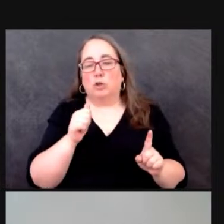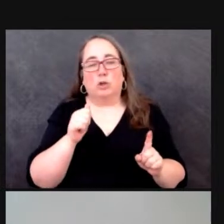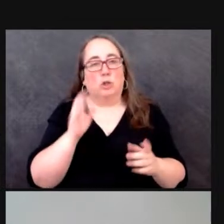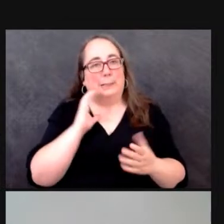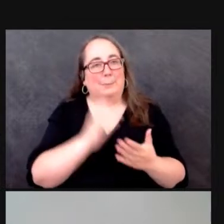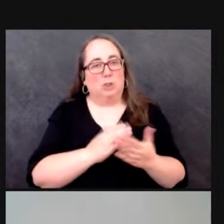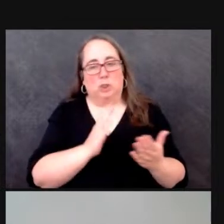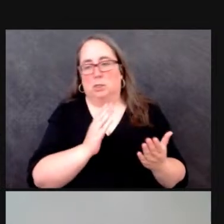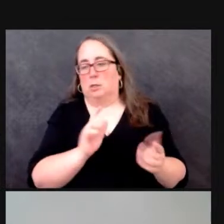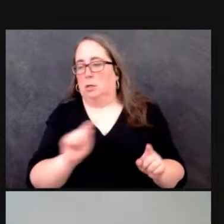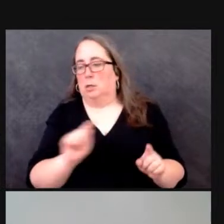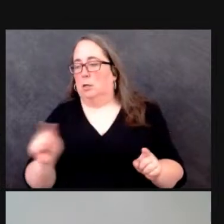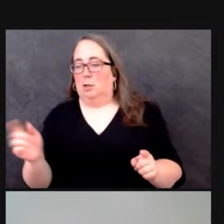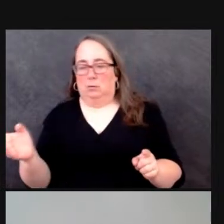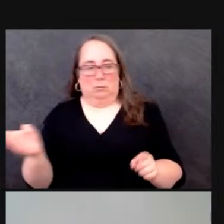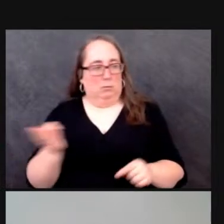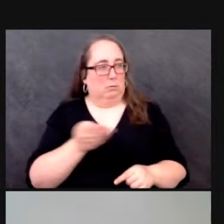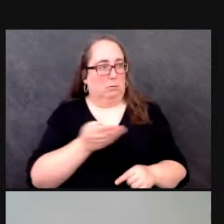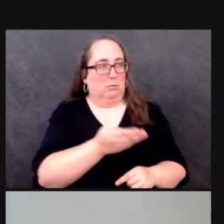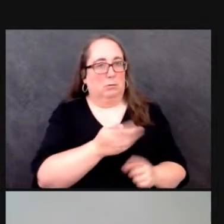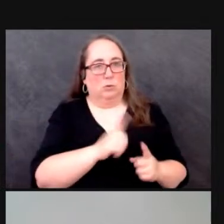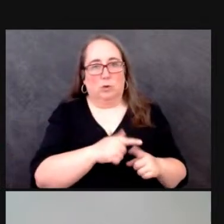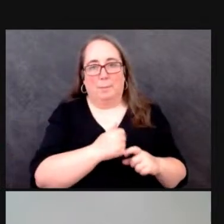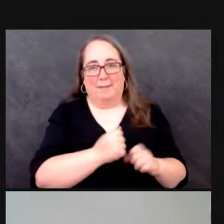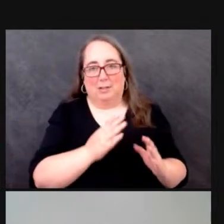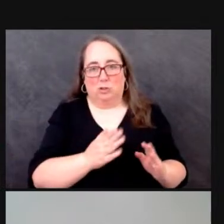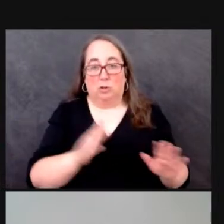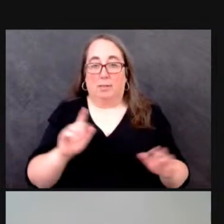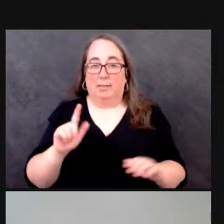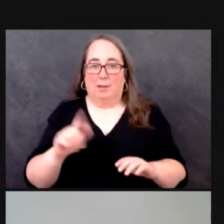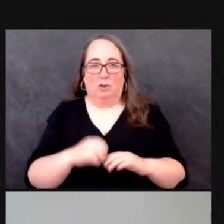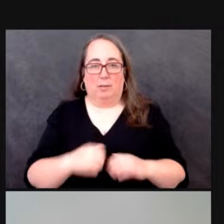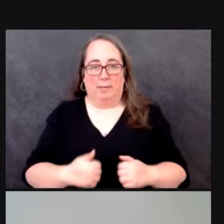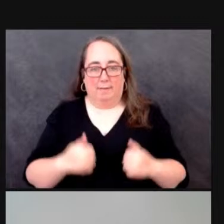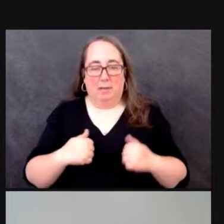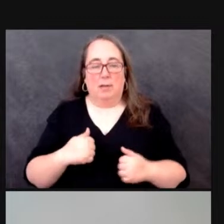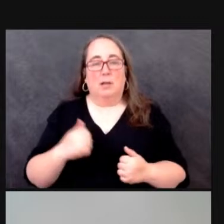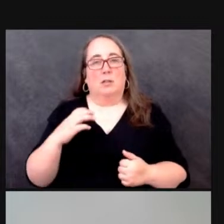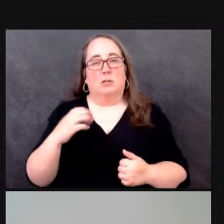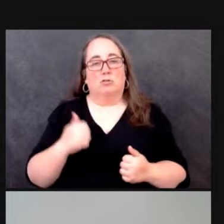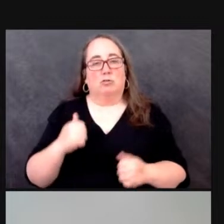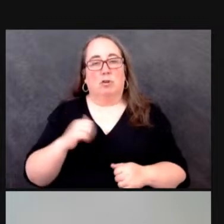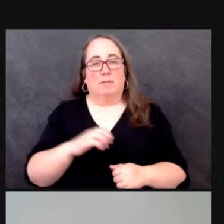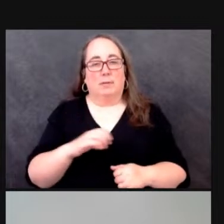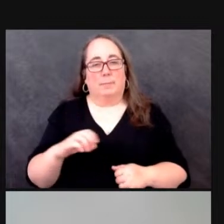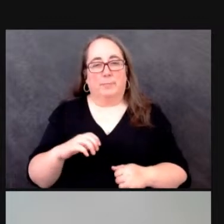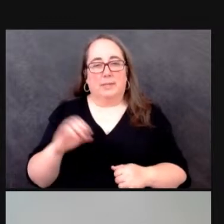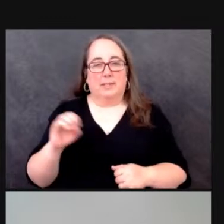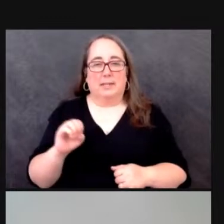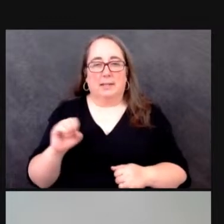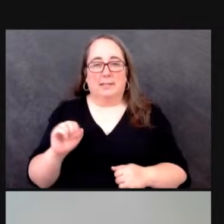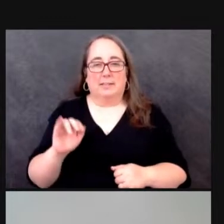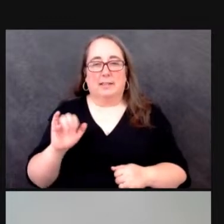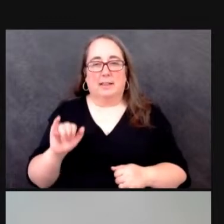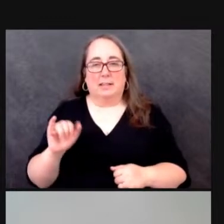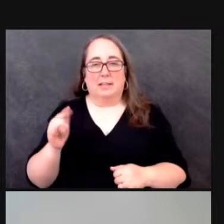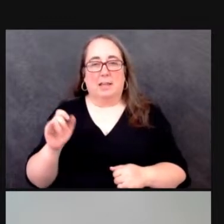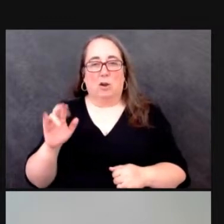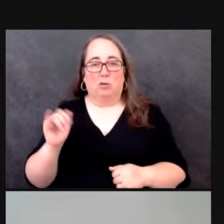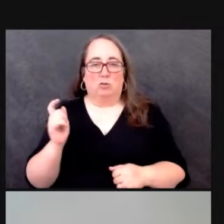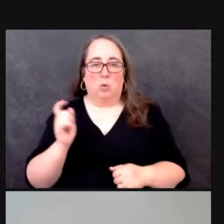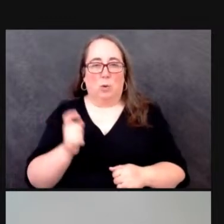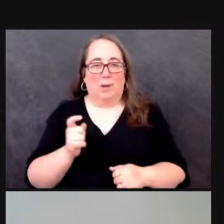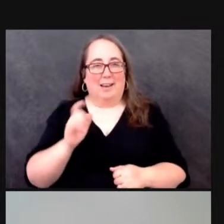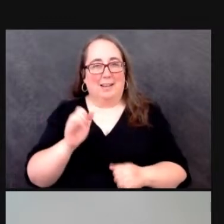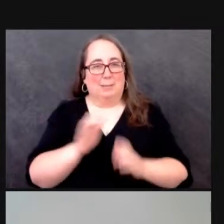their manufacture. Later in life, the chairman of the commission, E. Stanley Gary, donated his scrapbook, which